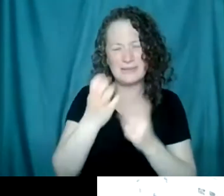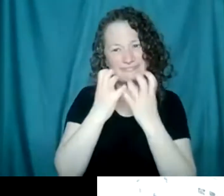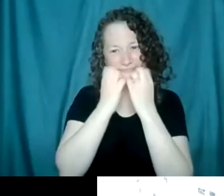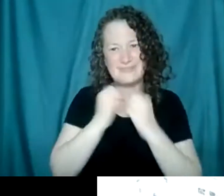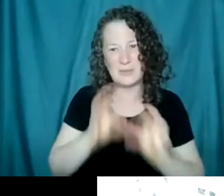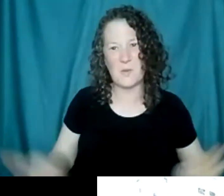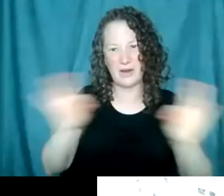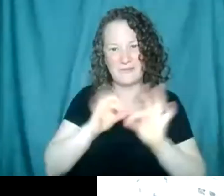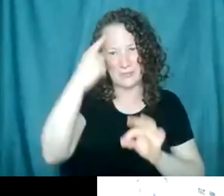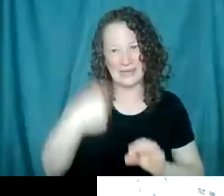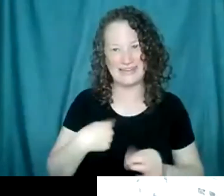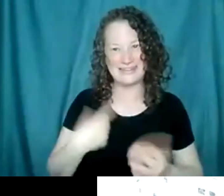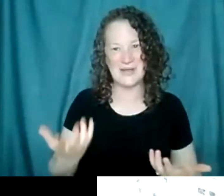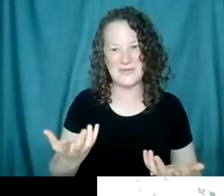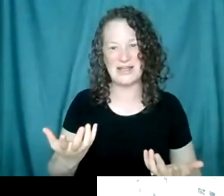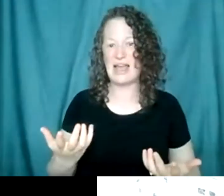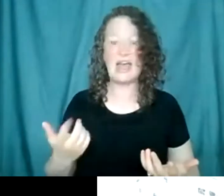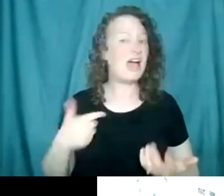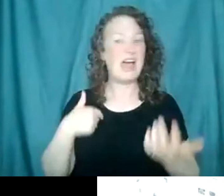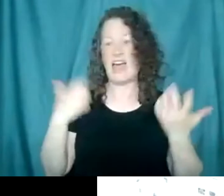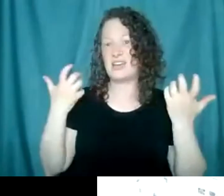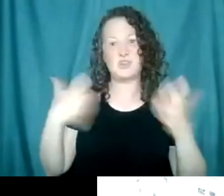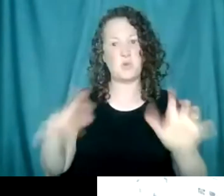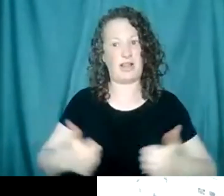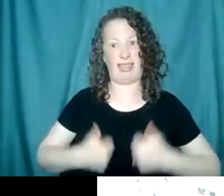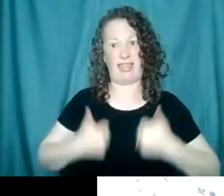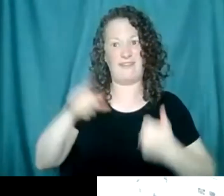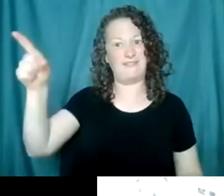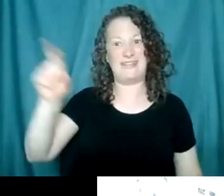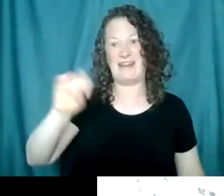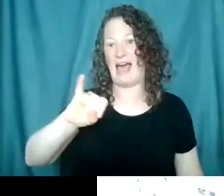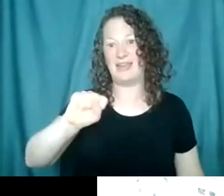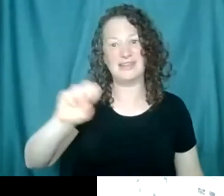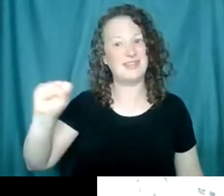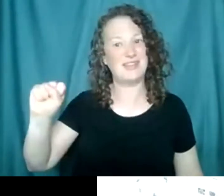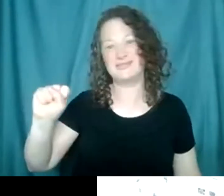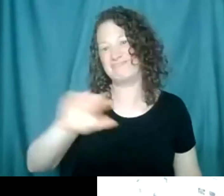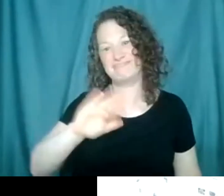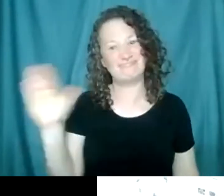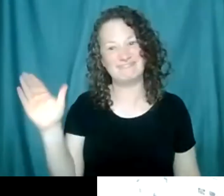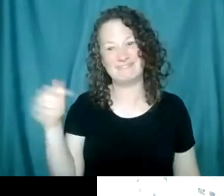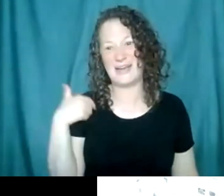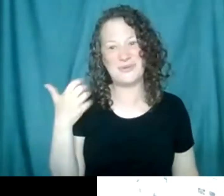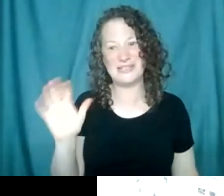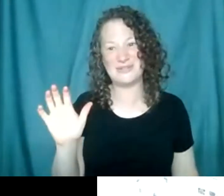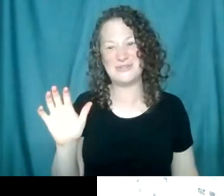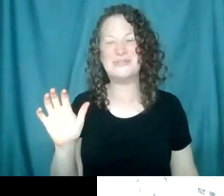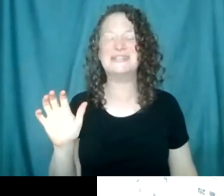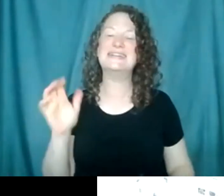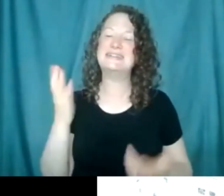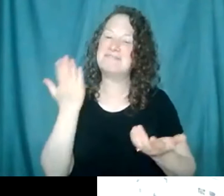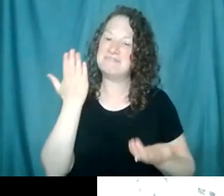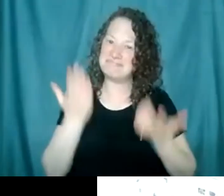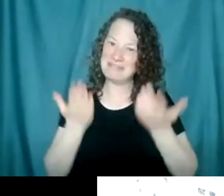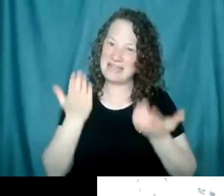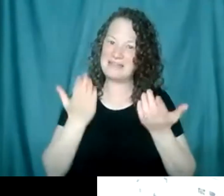So I would not want to spend the rest of my life on the International Space Station. Maybe being able to have some